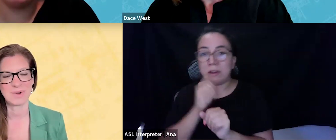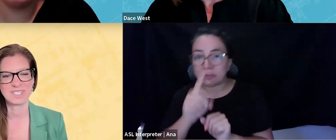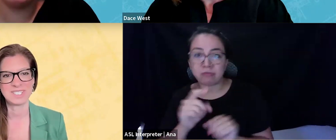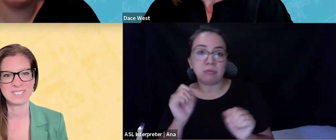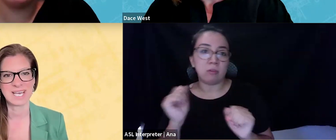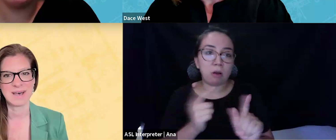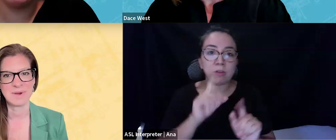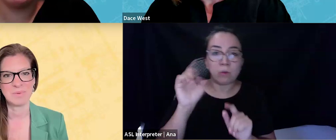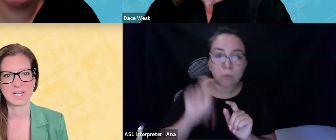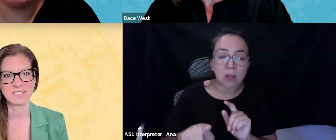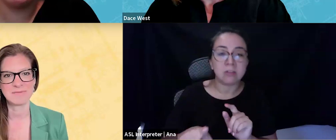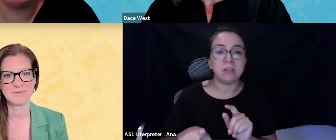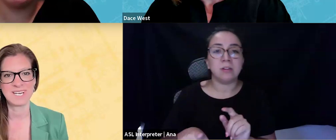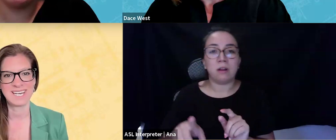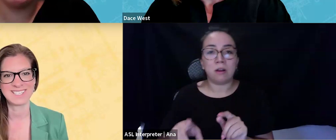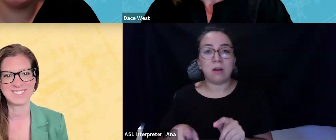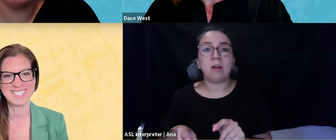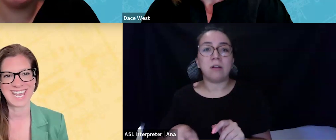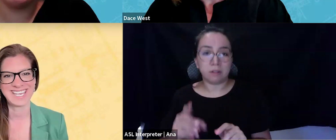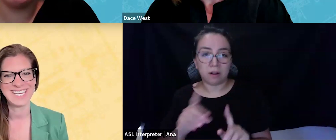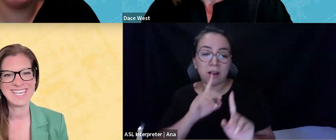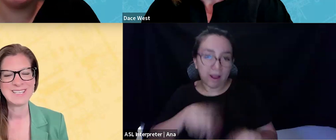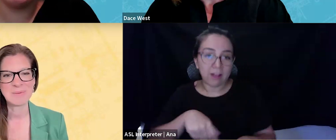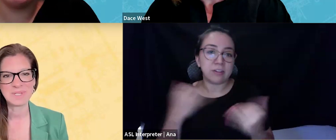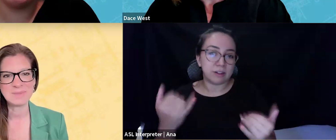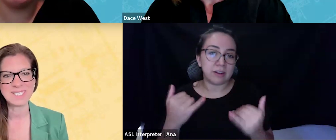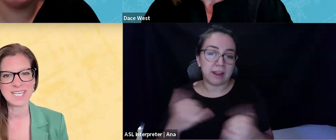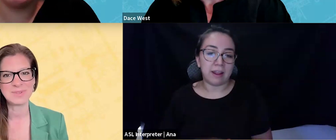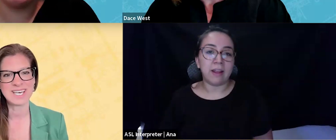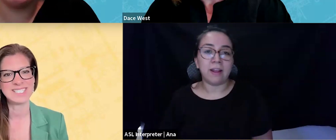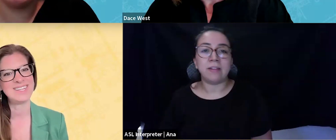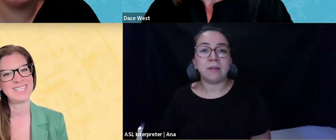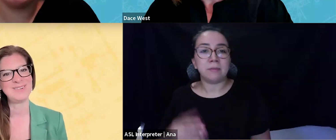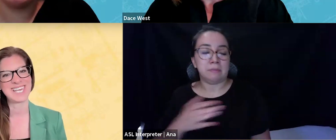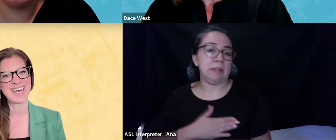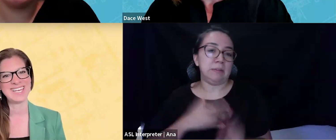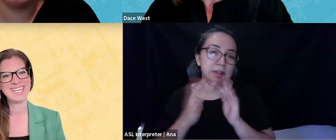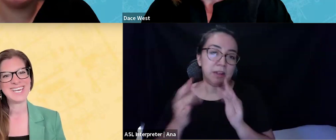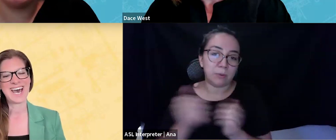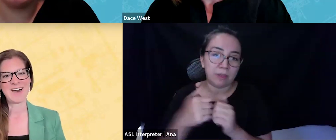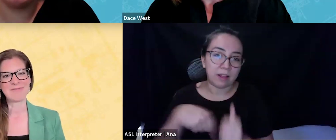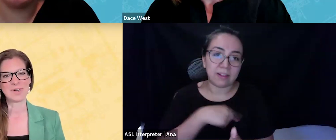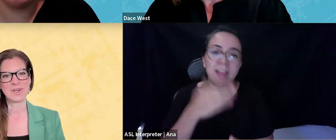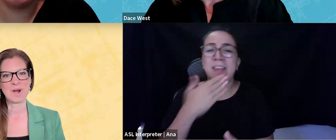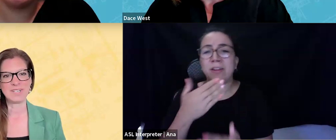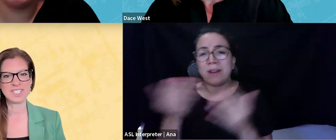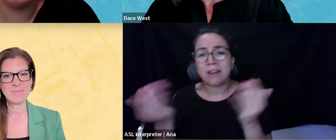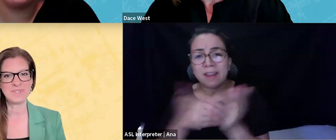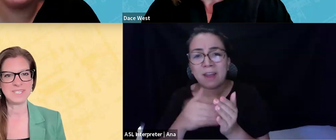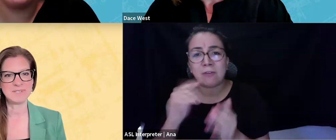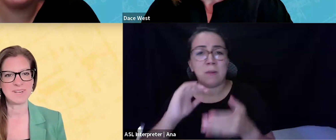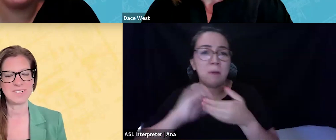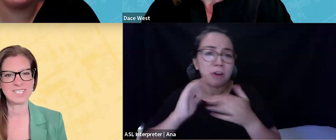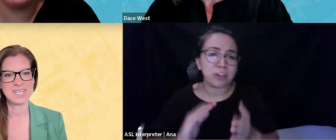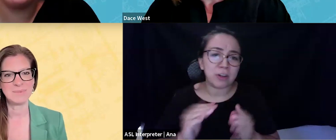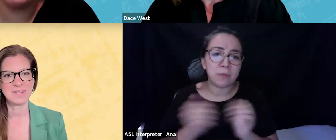all your questions are brought to the forefront and answered today. So please be in touch with us, and thank you again for your partnership with